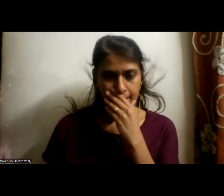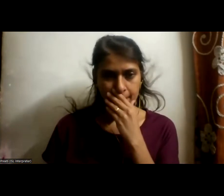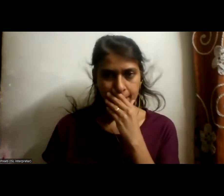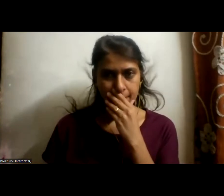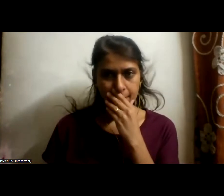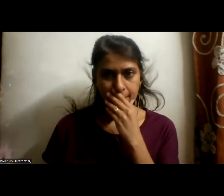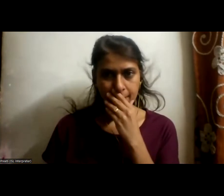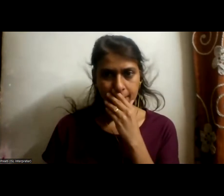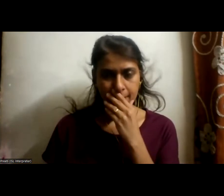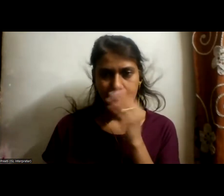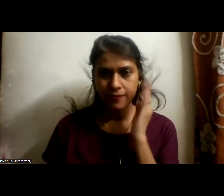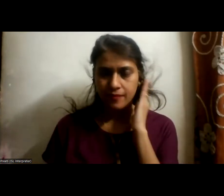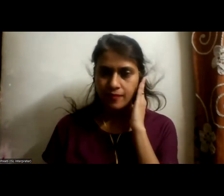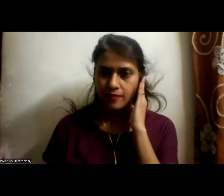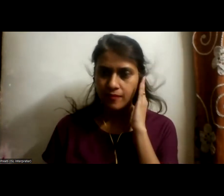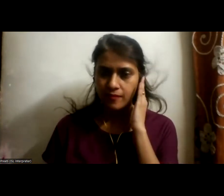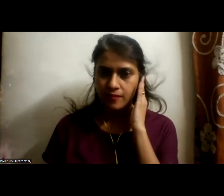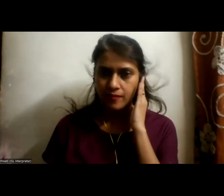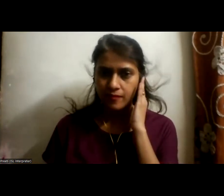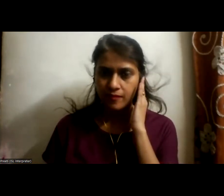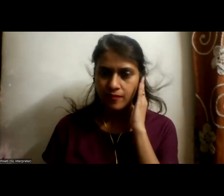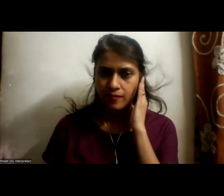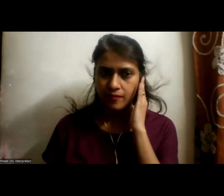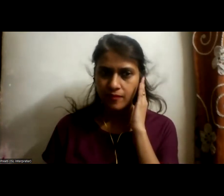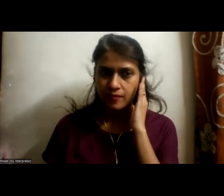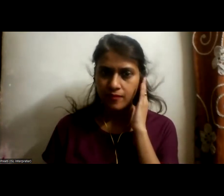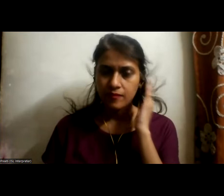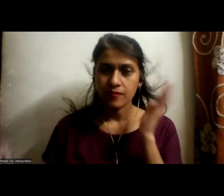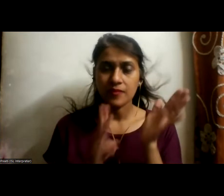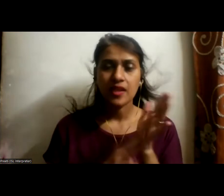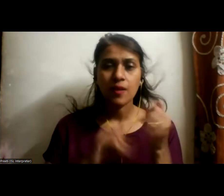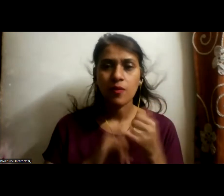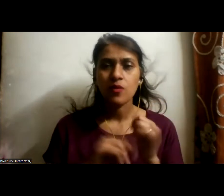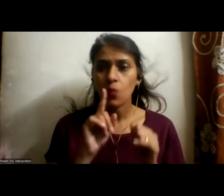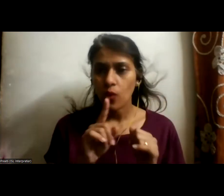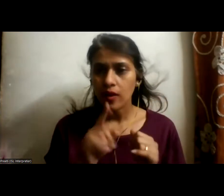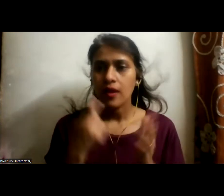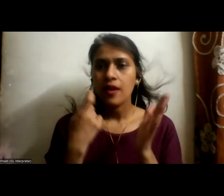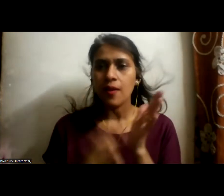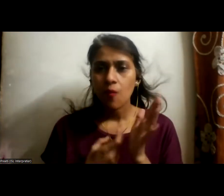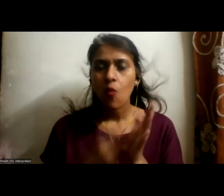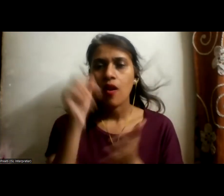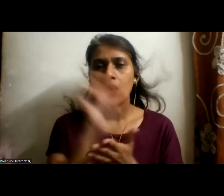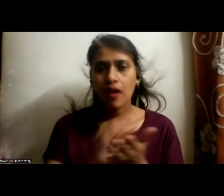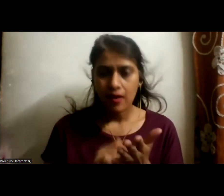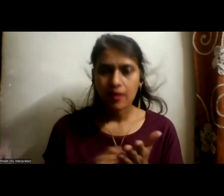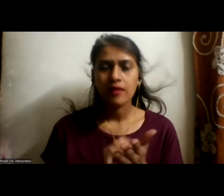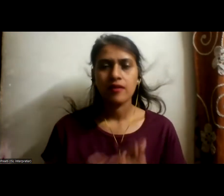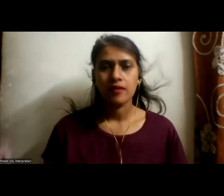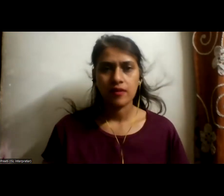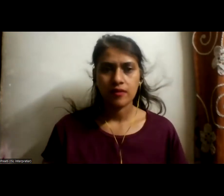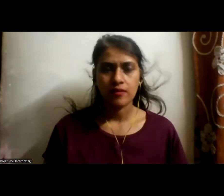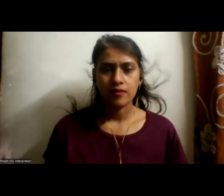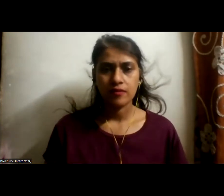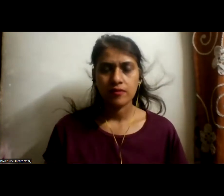in MSM1, so very much unexperienced regarding the report writing and all. So I need some extra